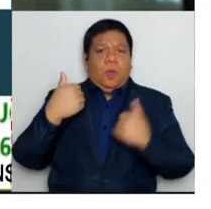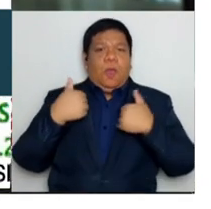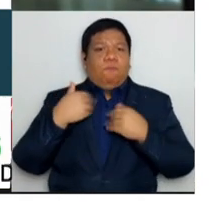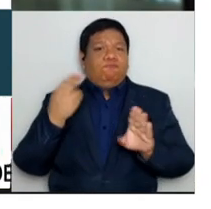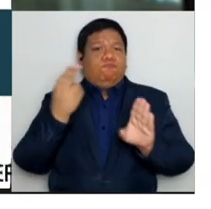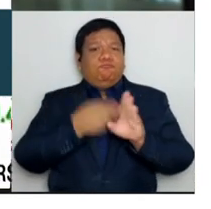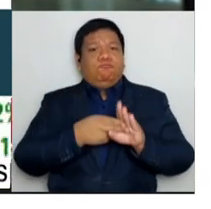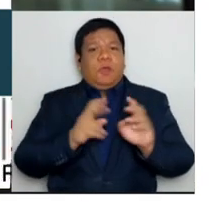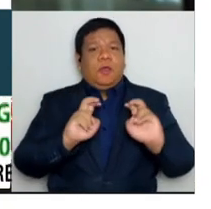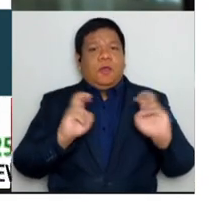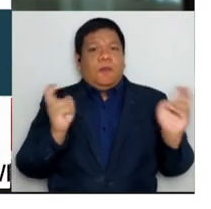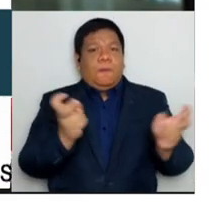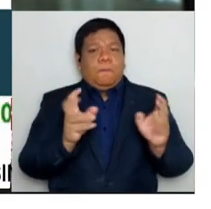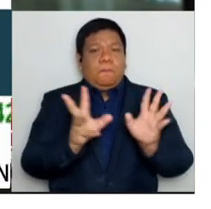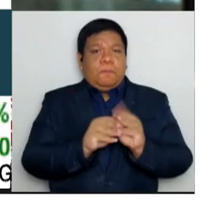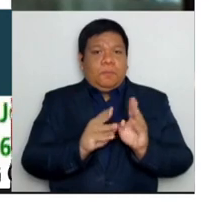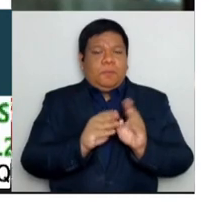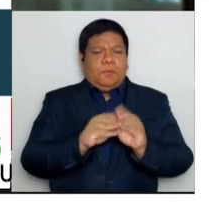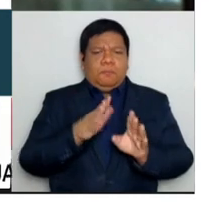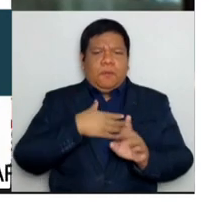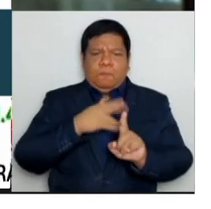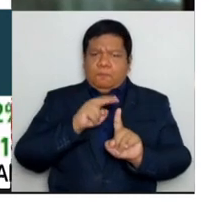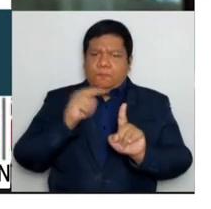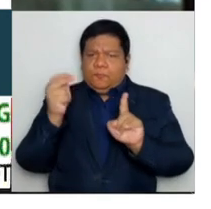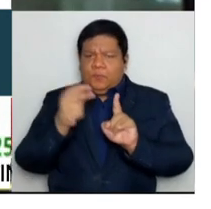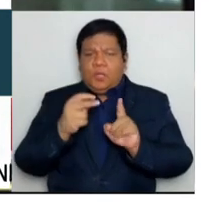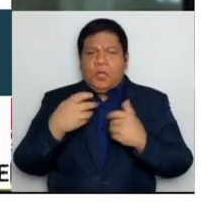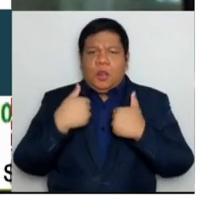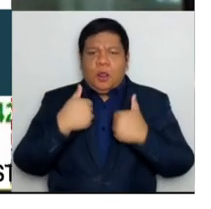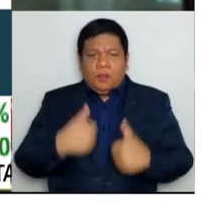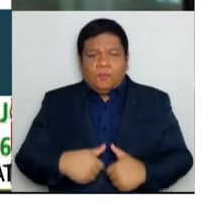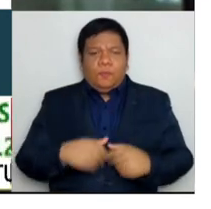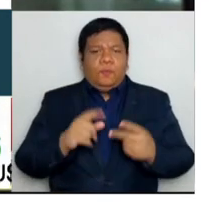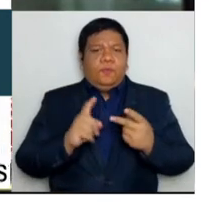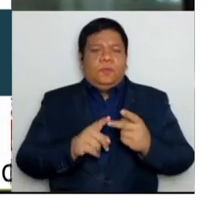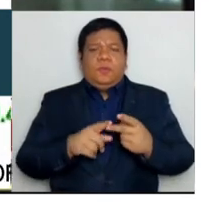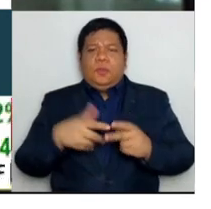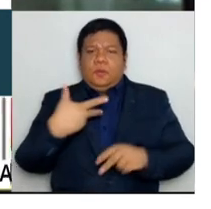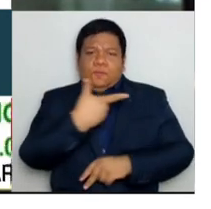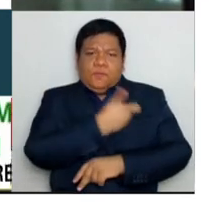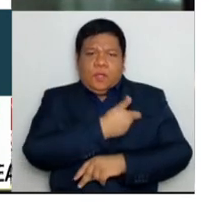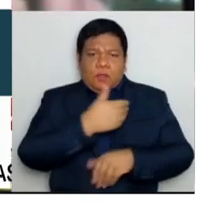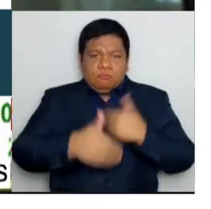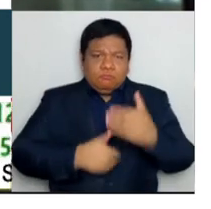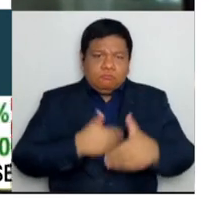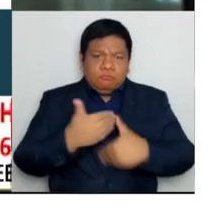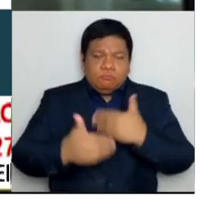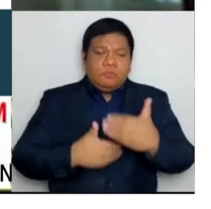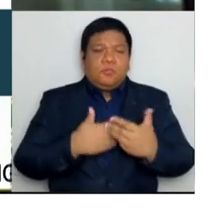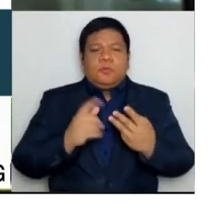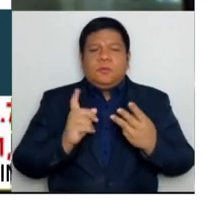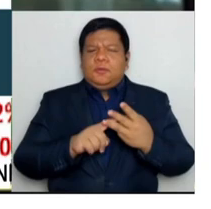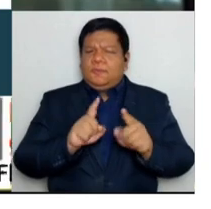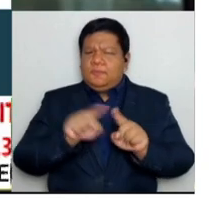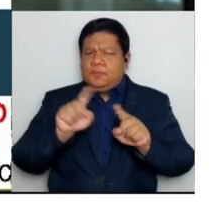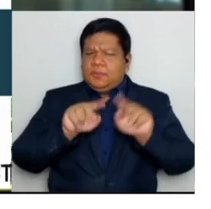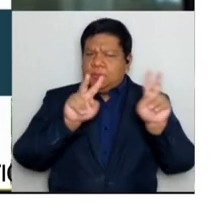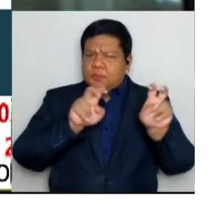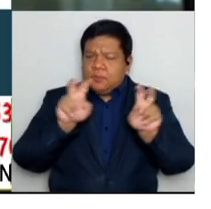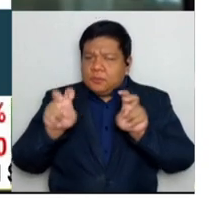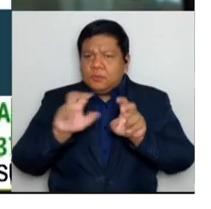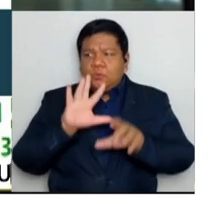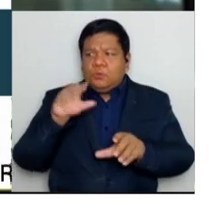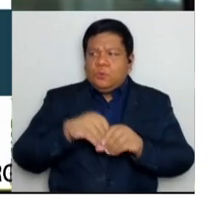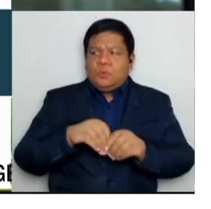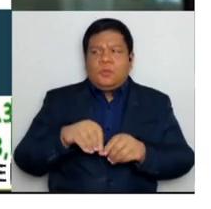where my views on health, on even vaccine rollout, and on many issues, including livelihood,